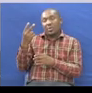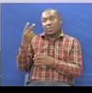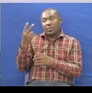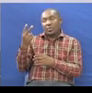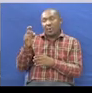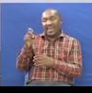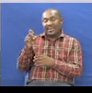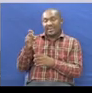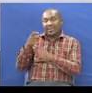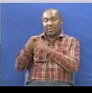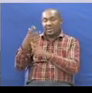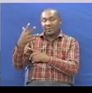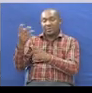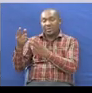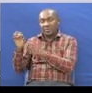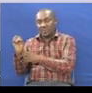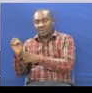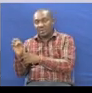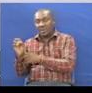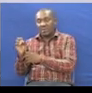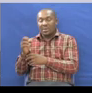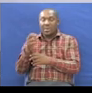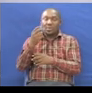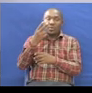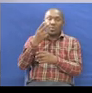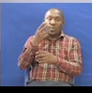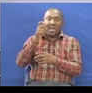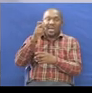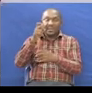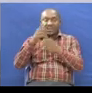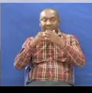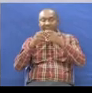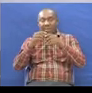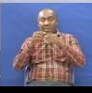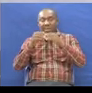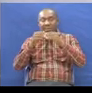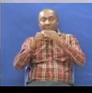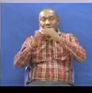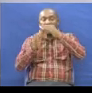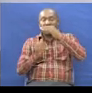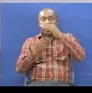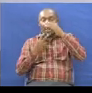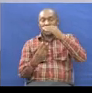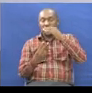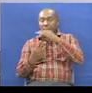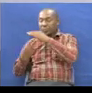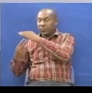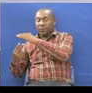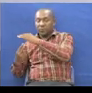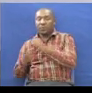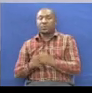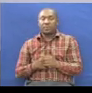throughout. 2 and here 2, you will have x. You will have x is equal